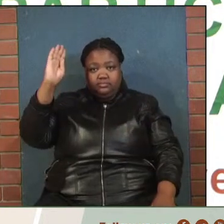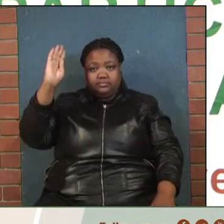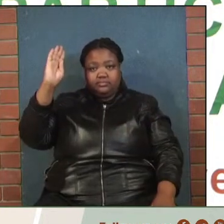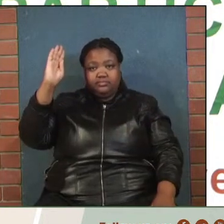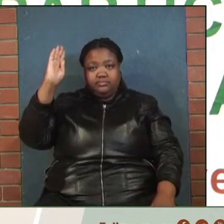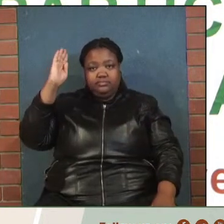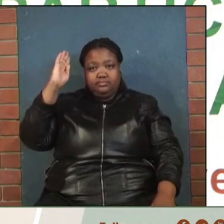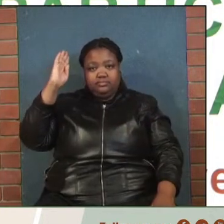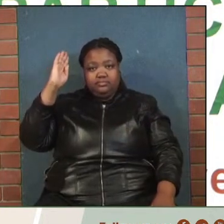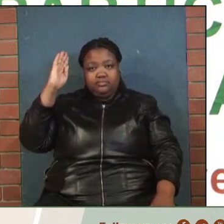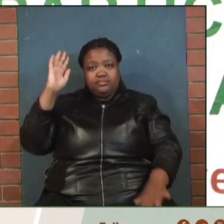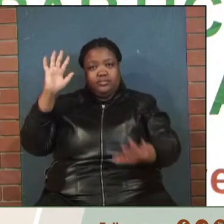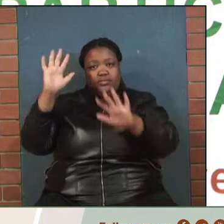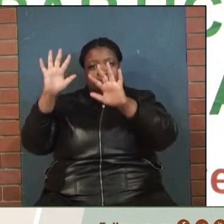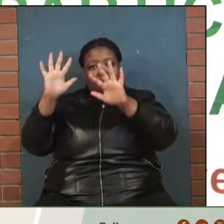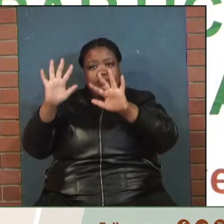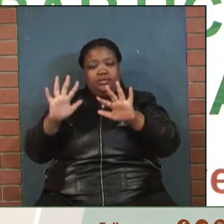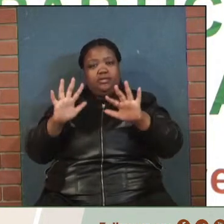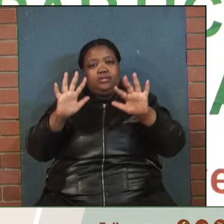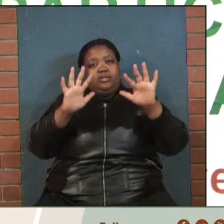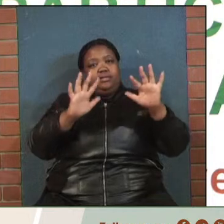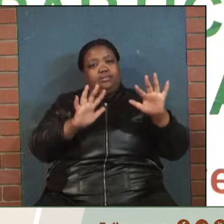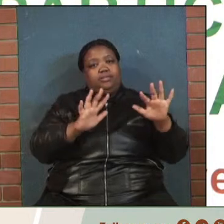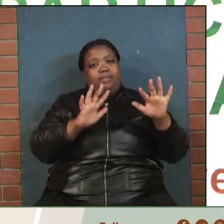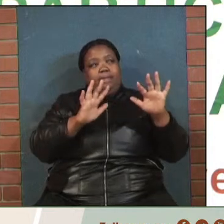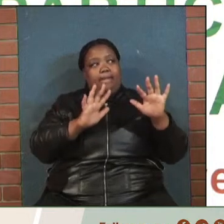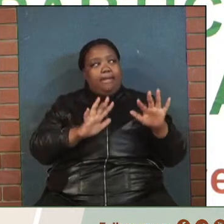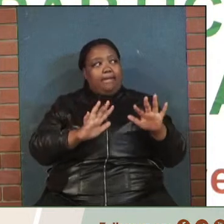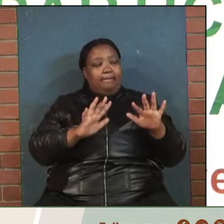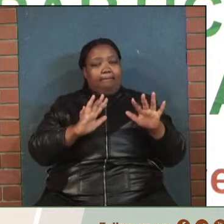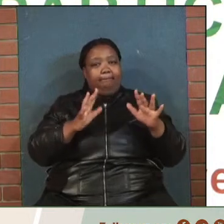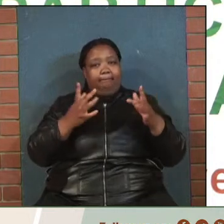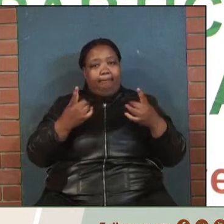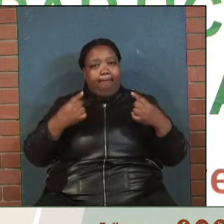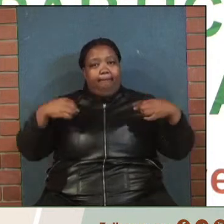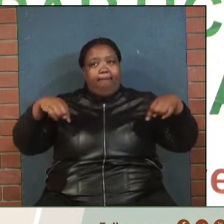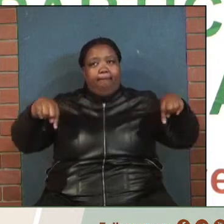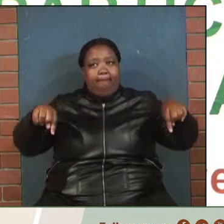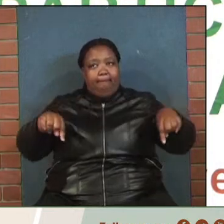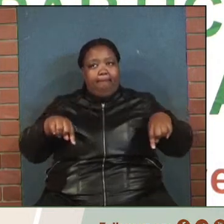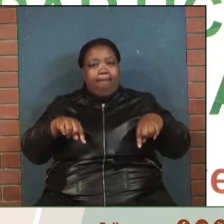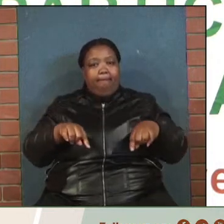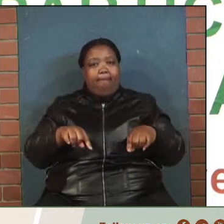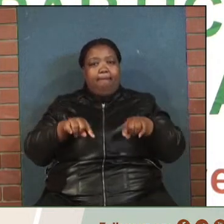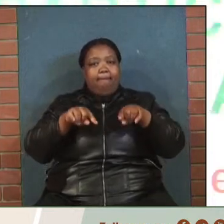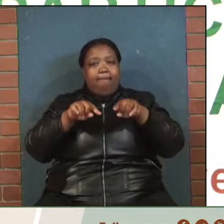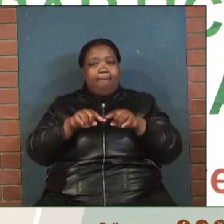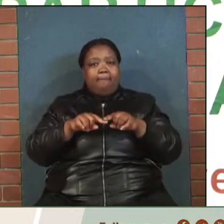Yeah.